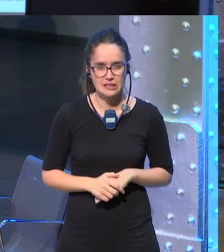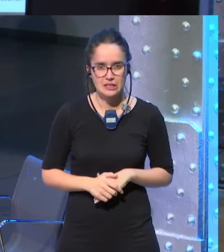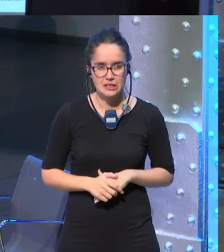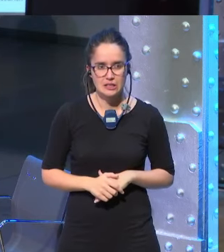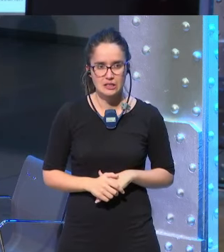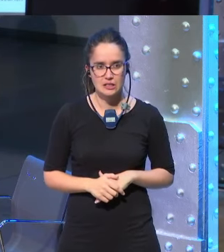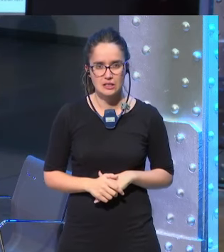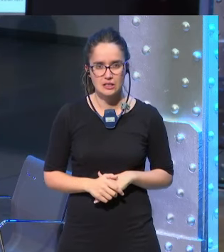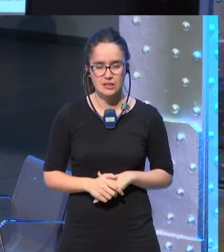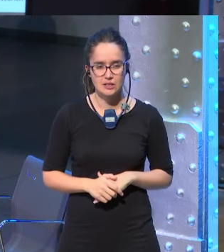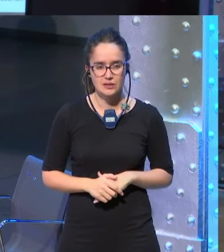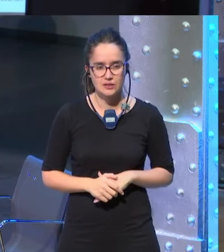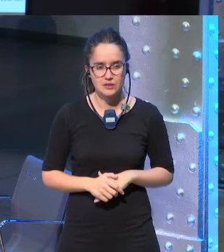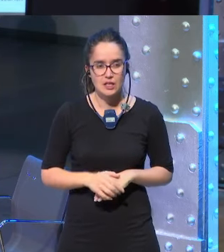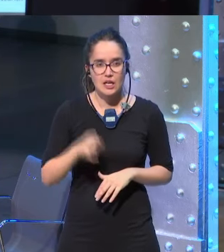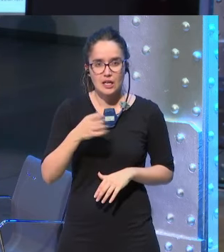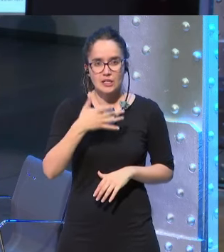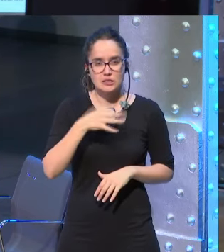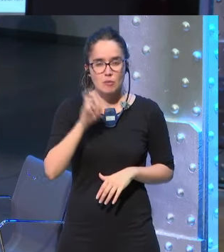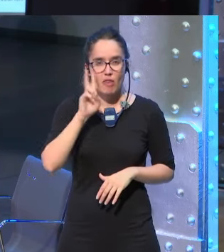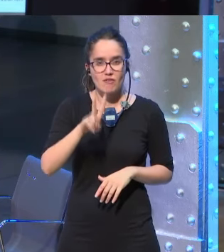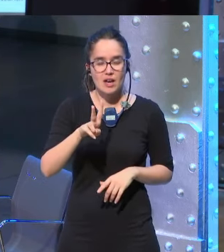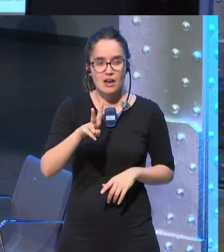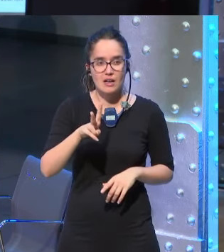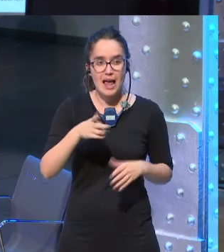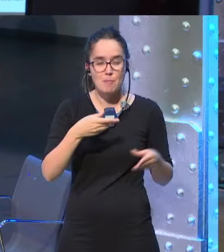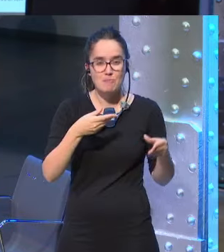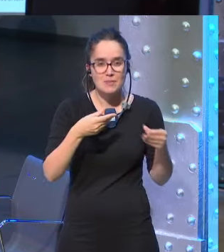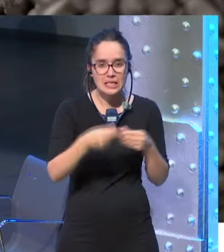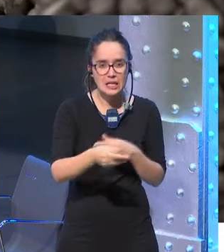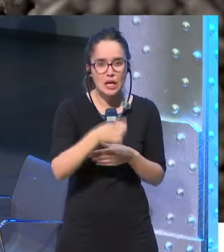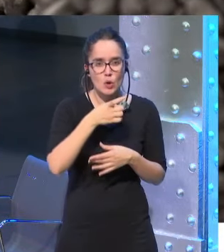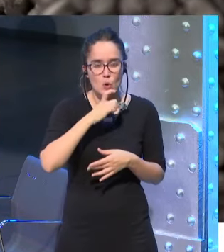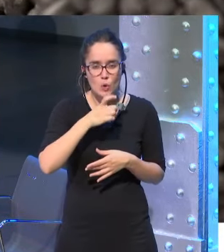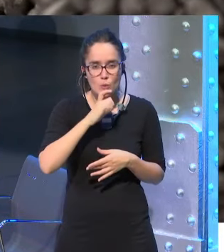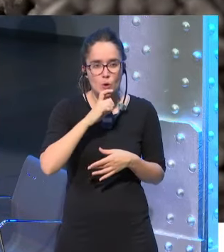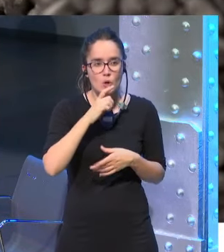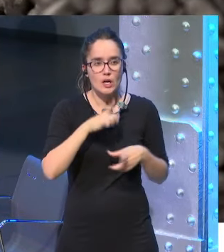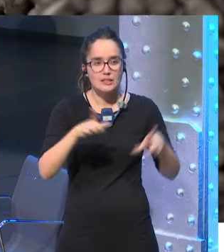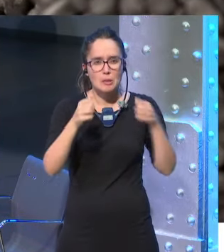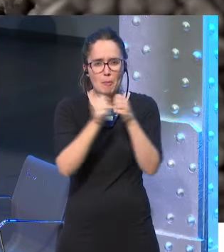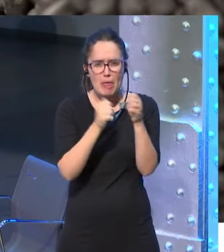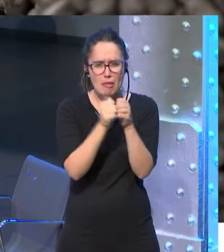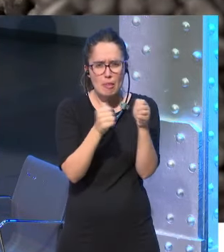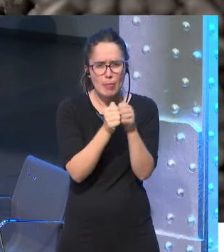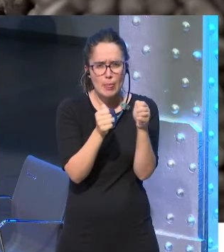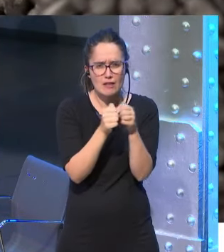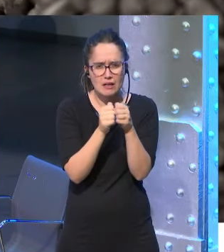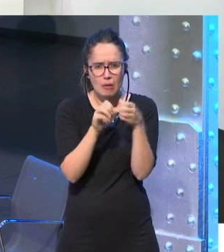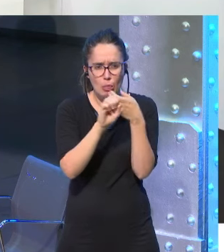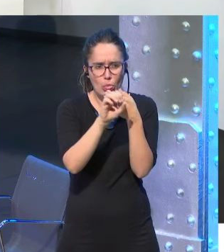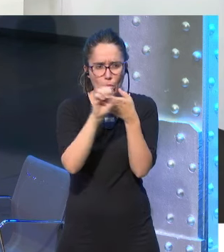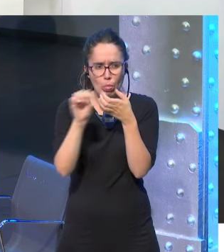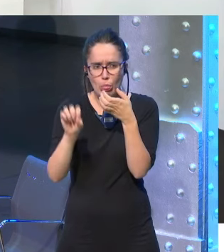You can see the nice material expression. You also have these little rocks just sticking out. So it's really just